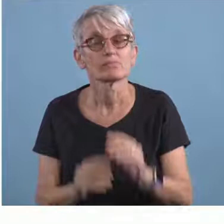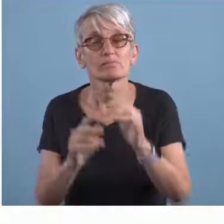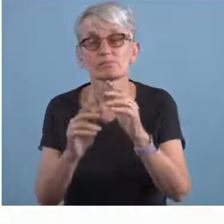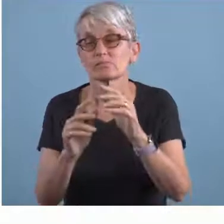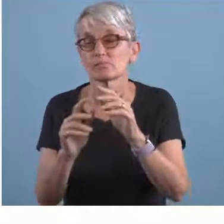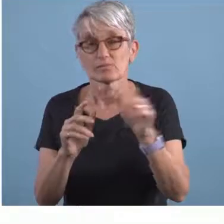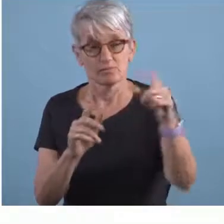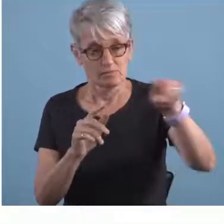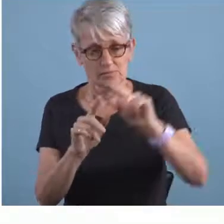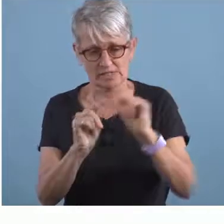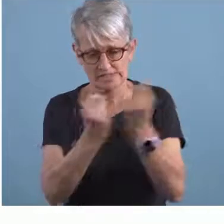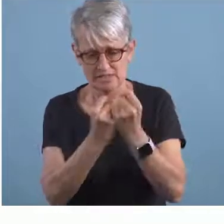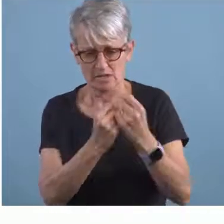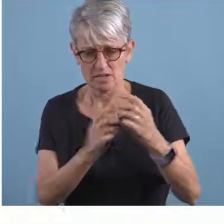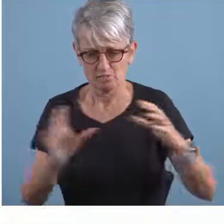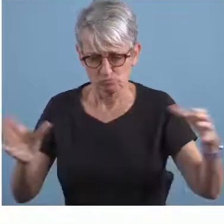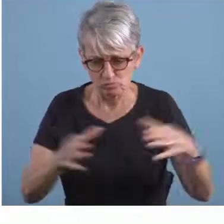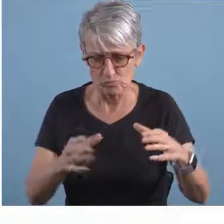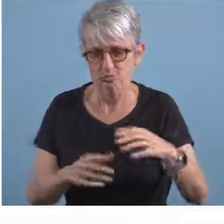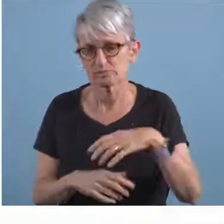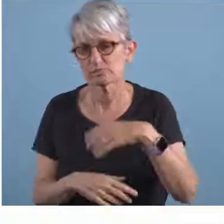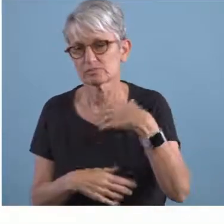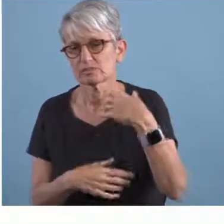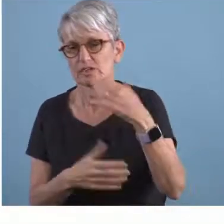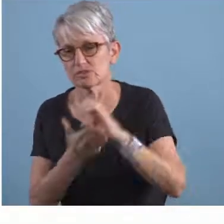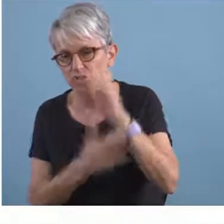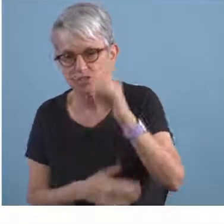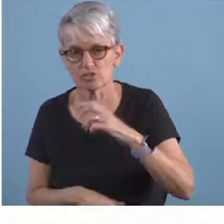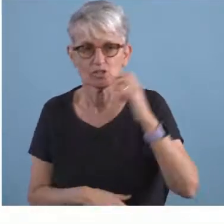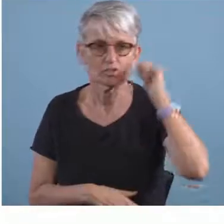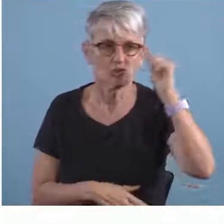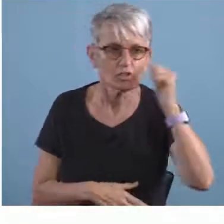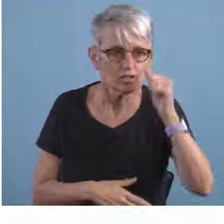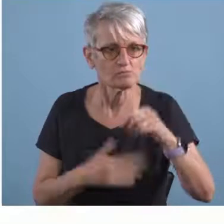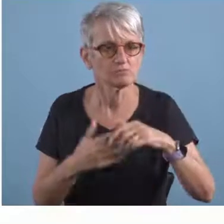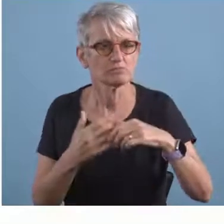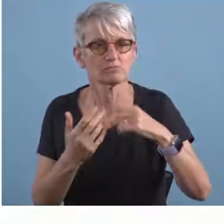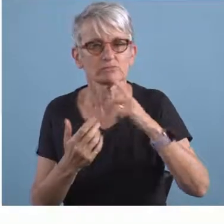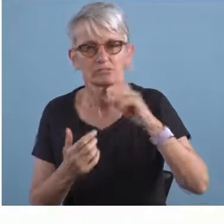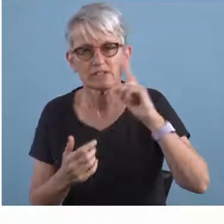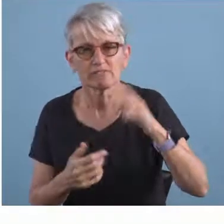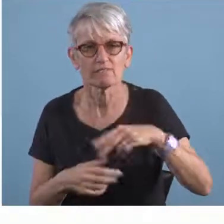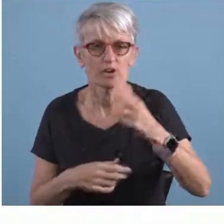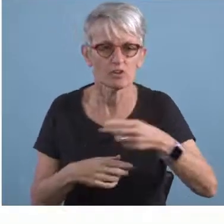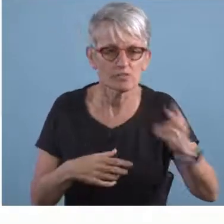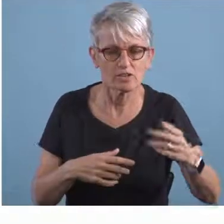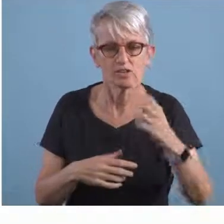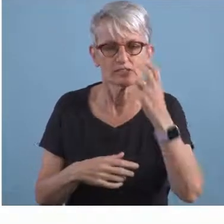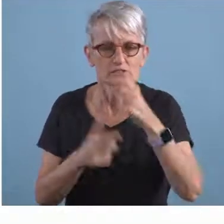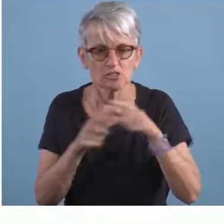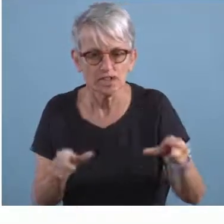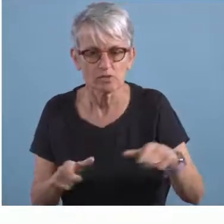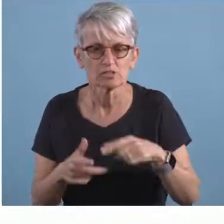hard of hearing between educational audiologists, teachers of the deaf and hard of hearing, and speech language pathologists,